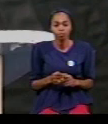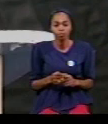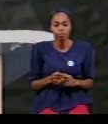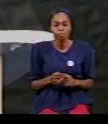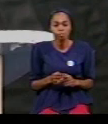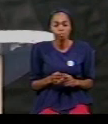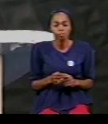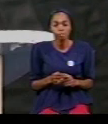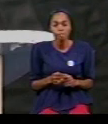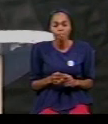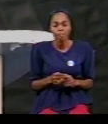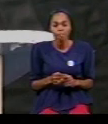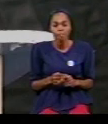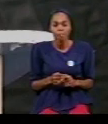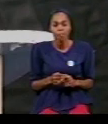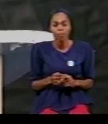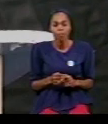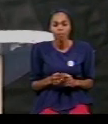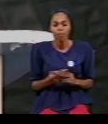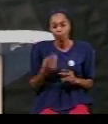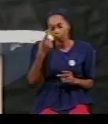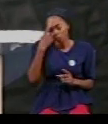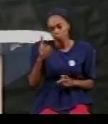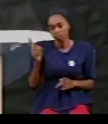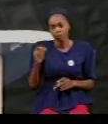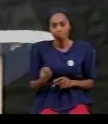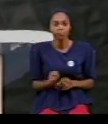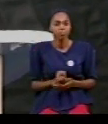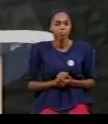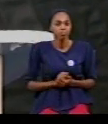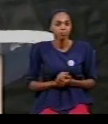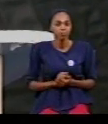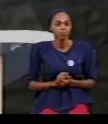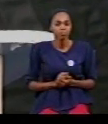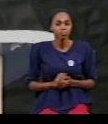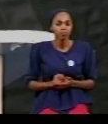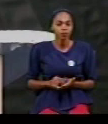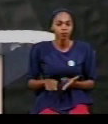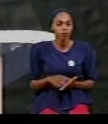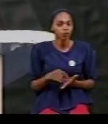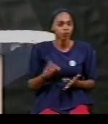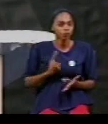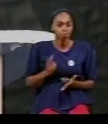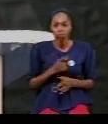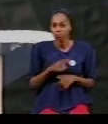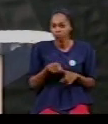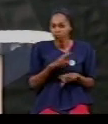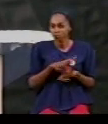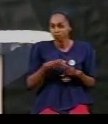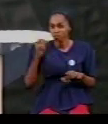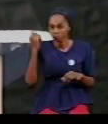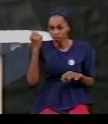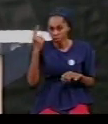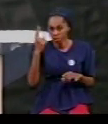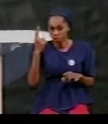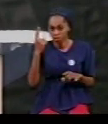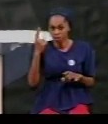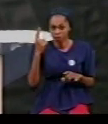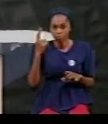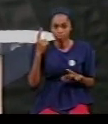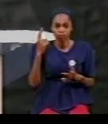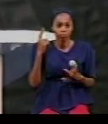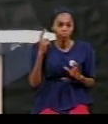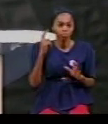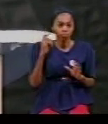Please, for those of us who do not understand English language very well, please listen